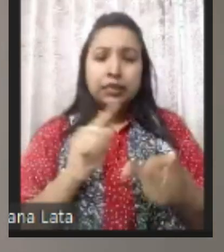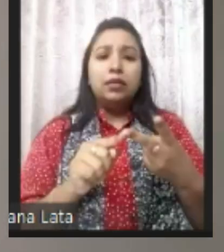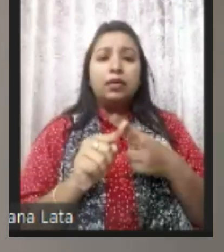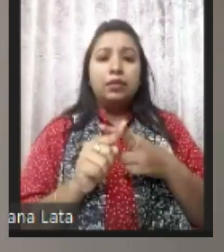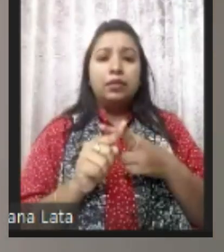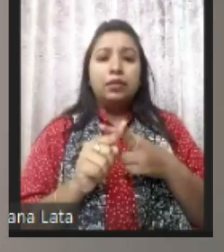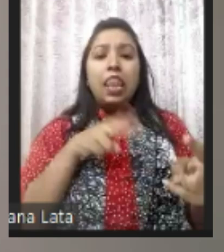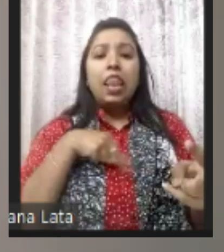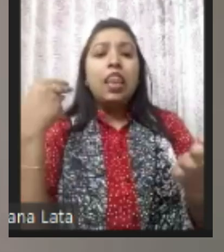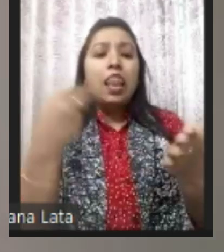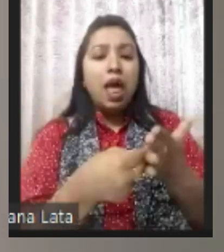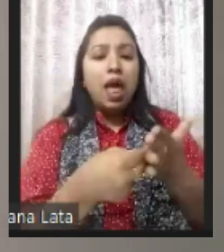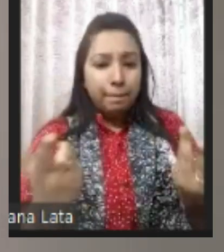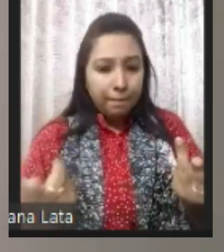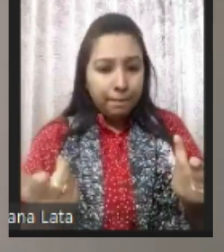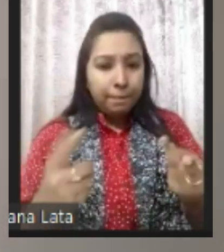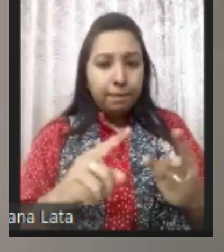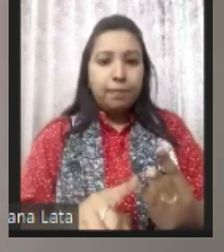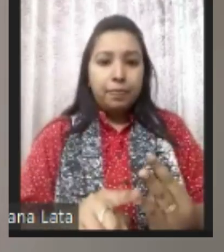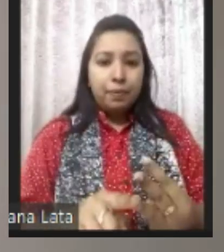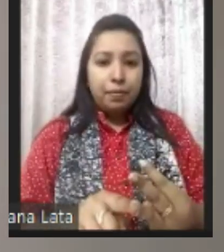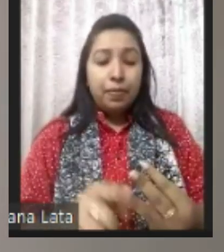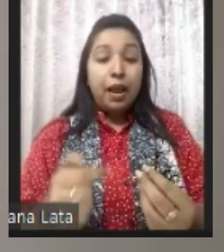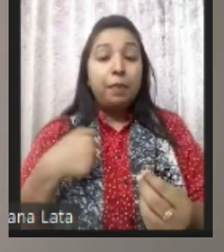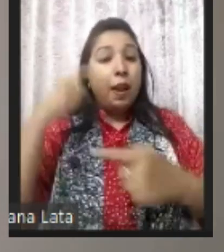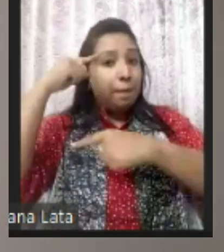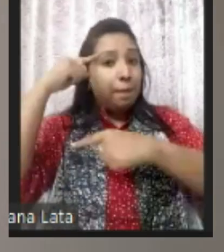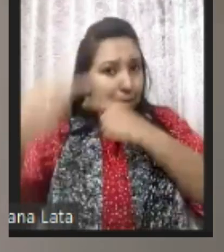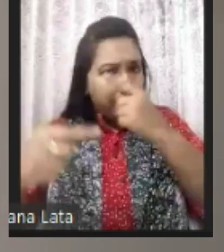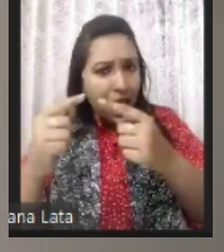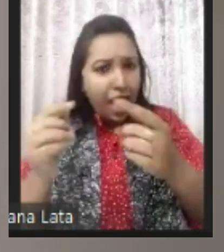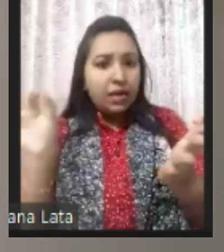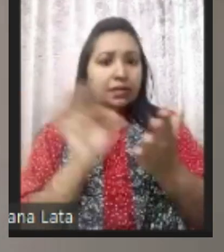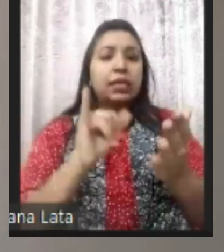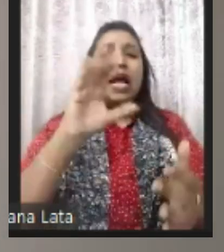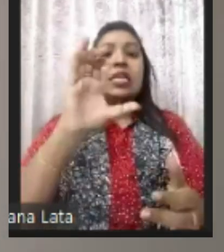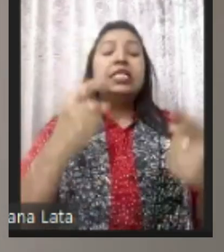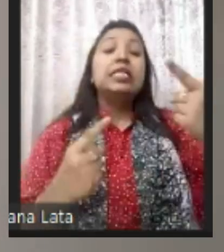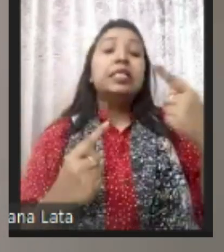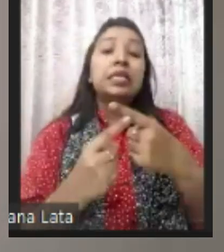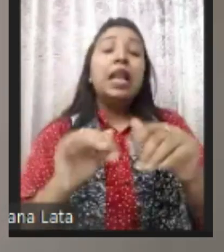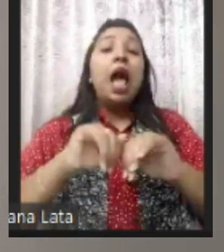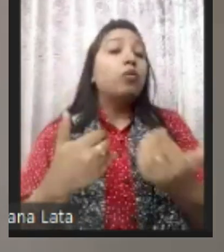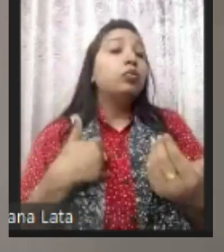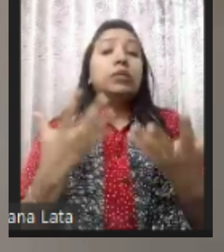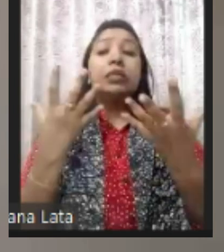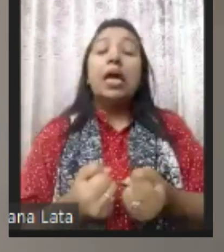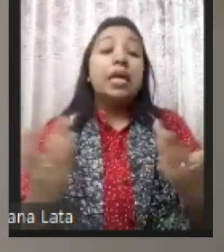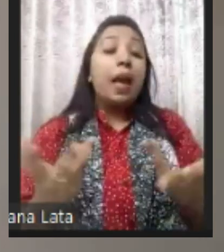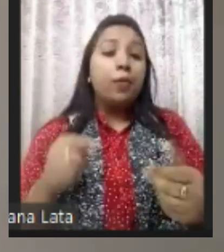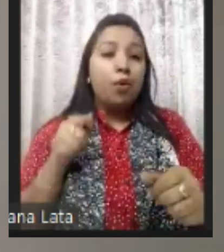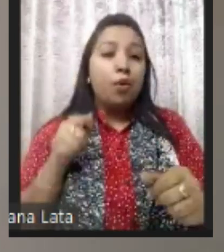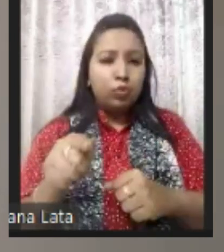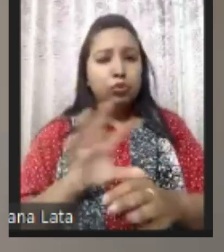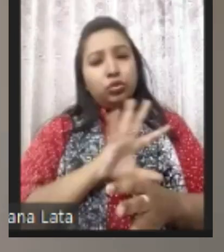how we design accessible ICT. So it's a big